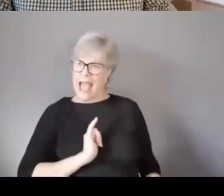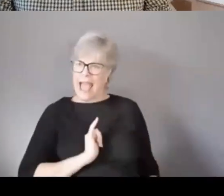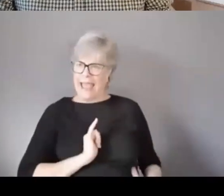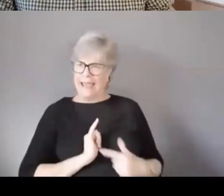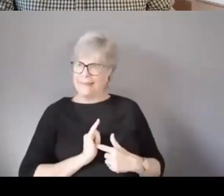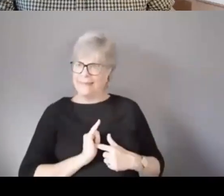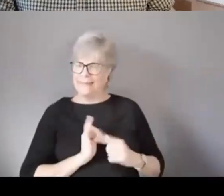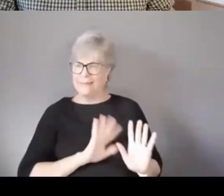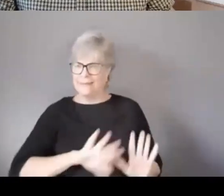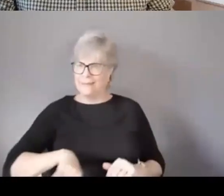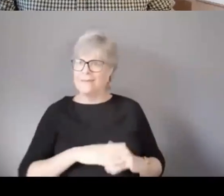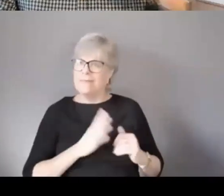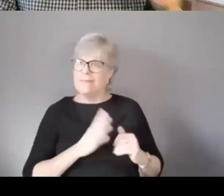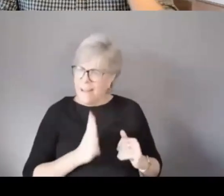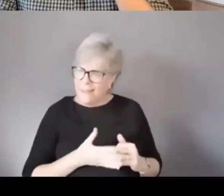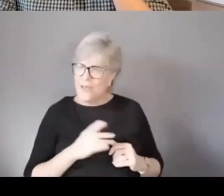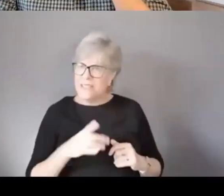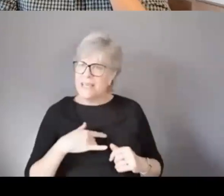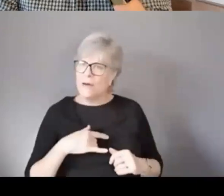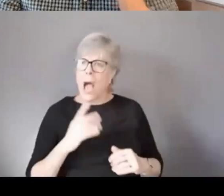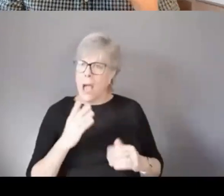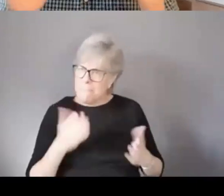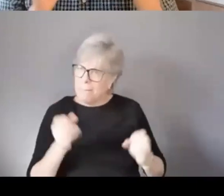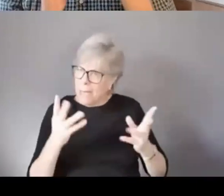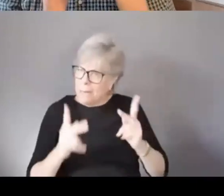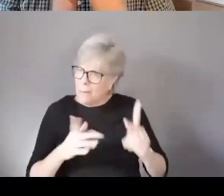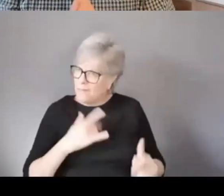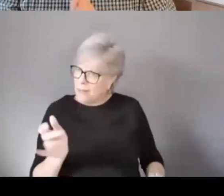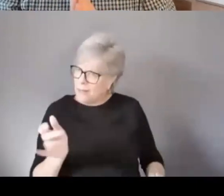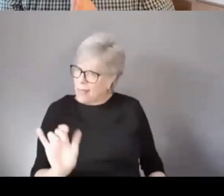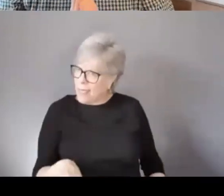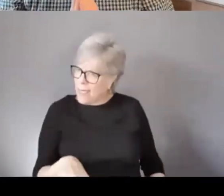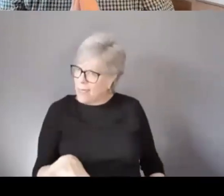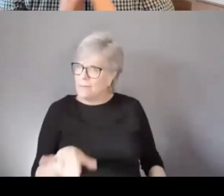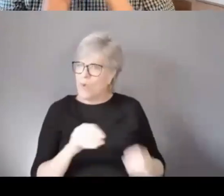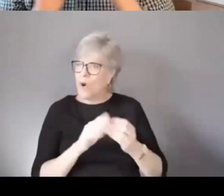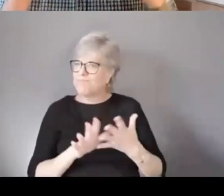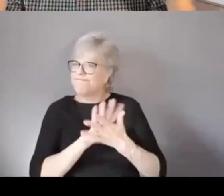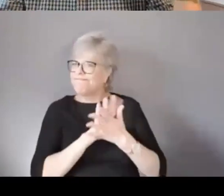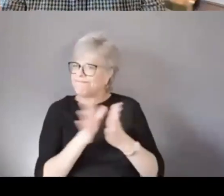Validation is all about helping that person feel heard, right? So